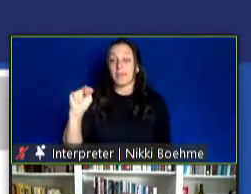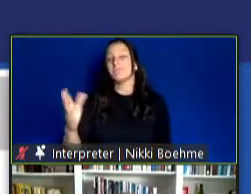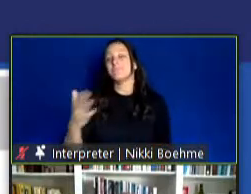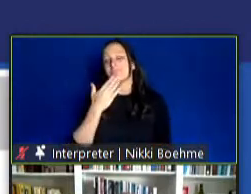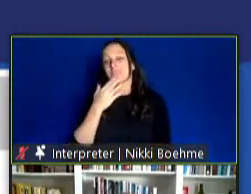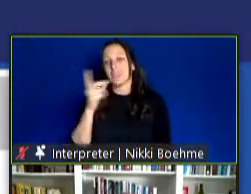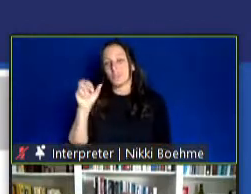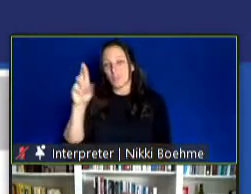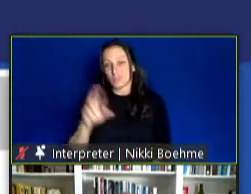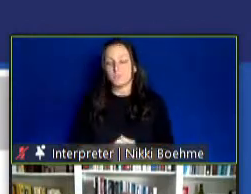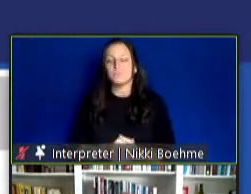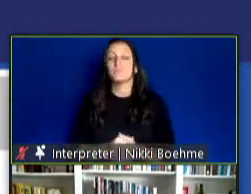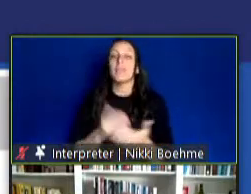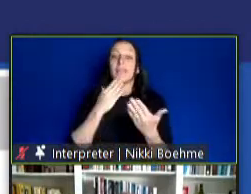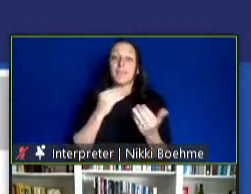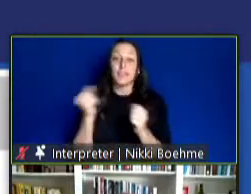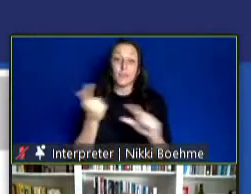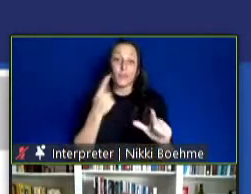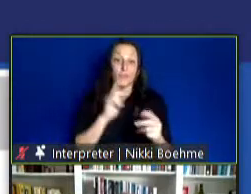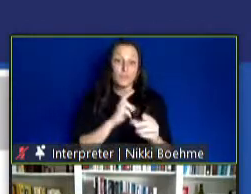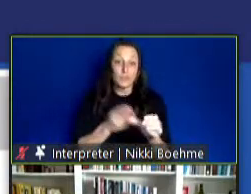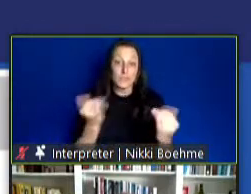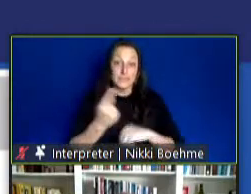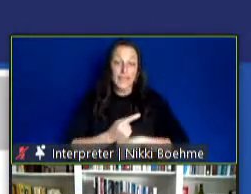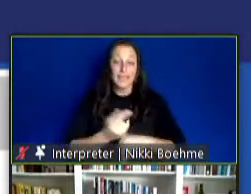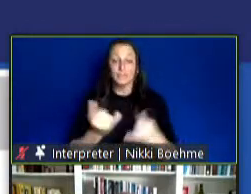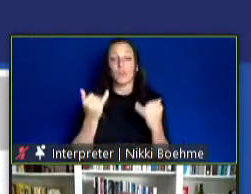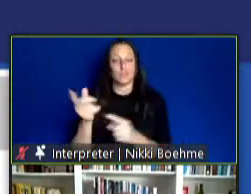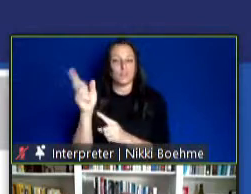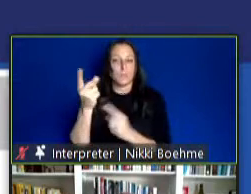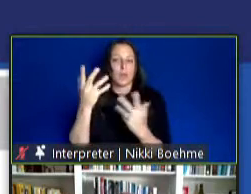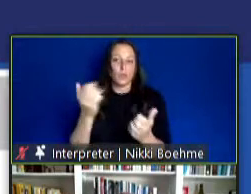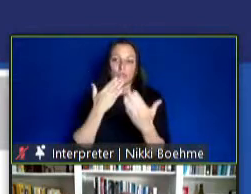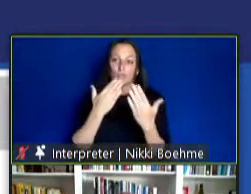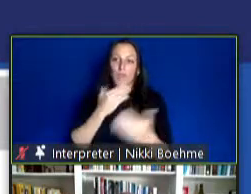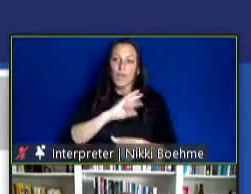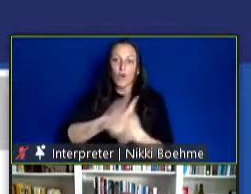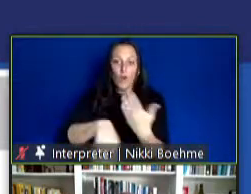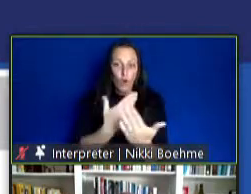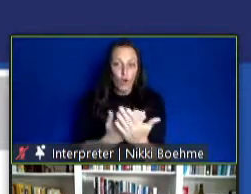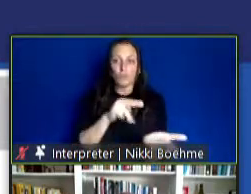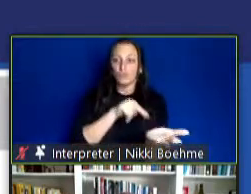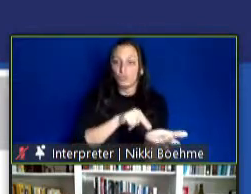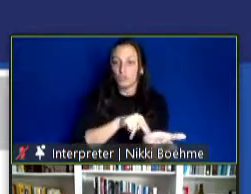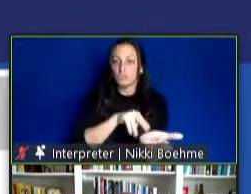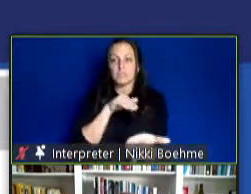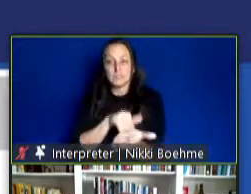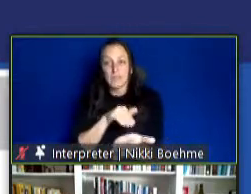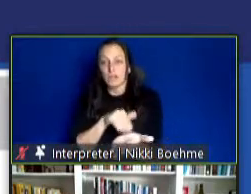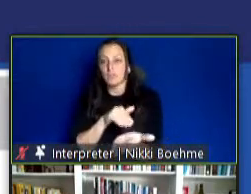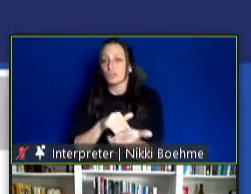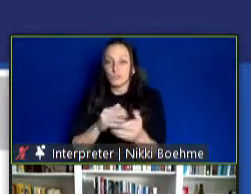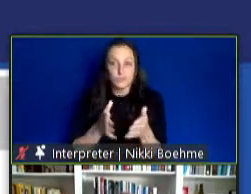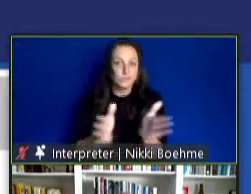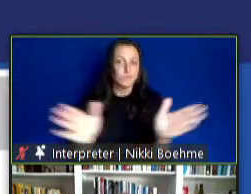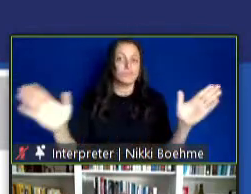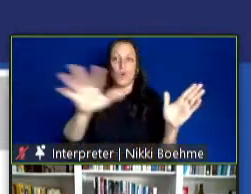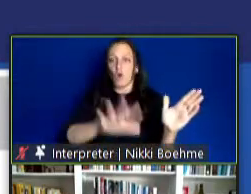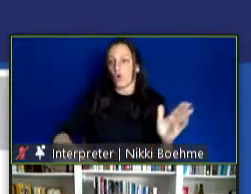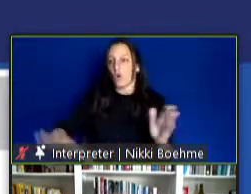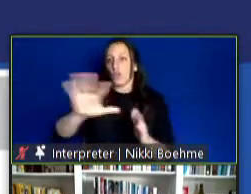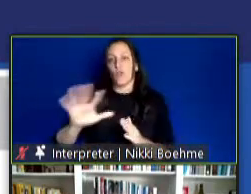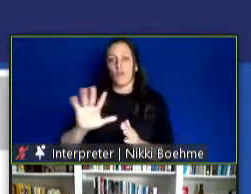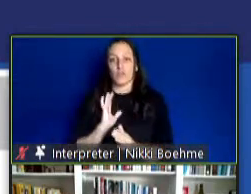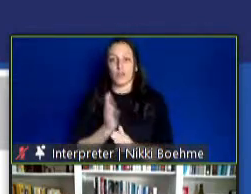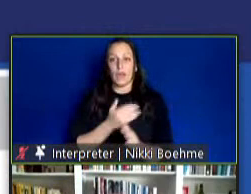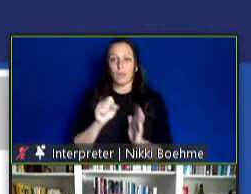today. I do want to take a moment to once again thank all of the healthcare providers across the state of Colorado, whether you